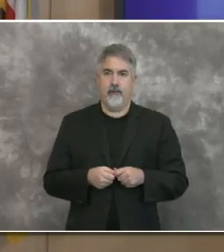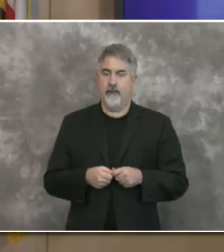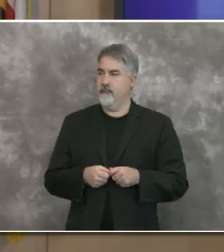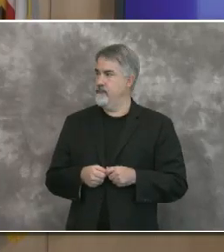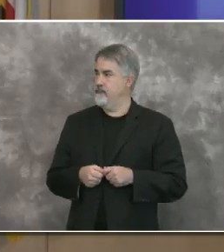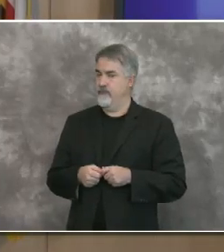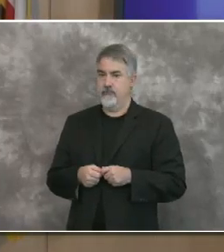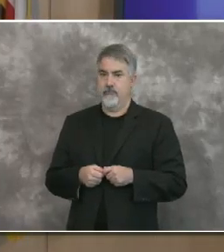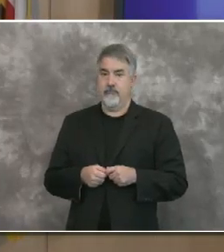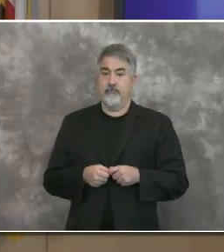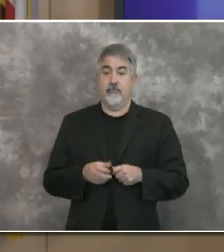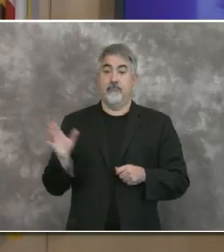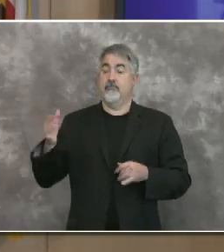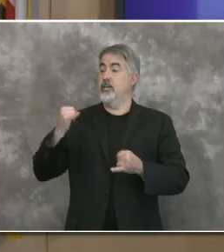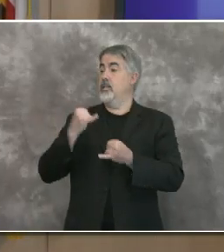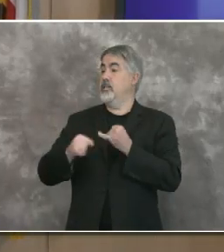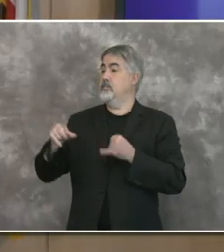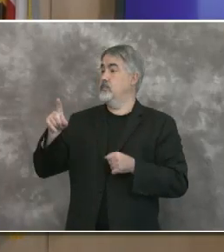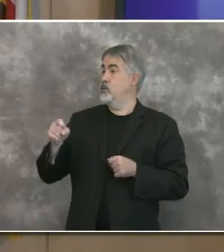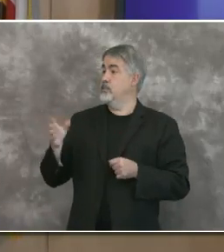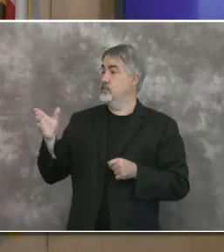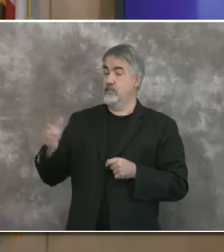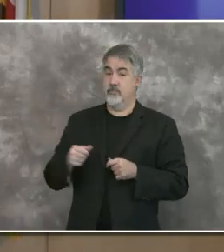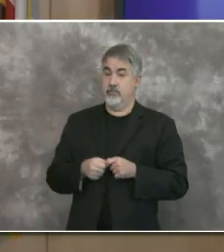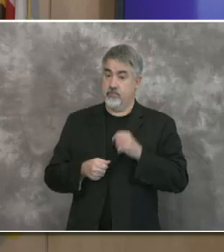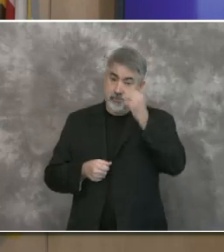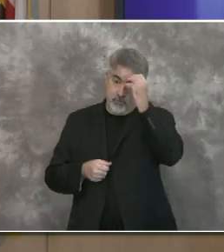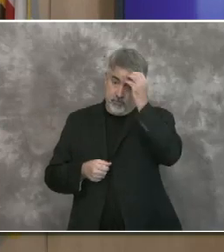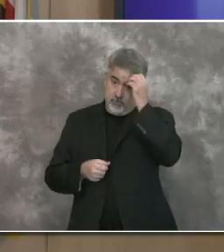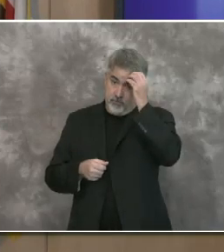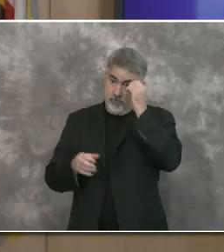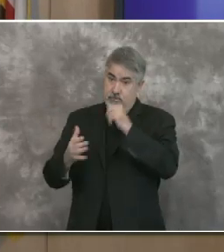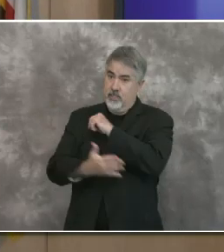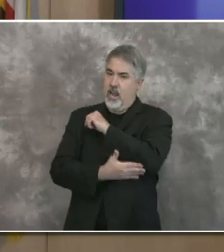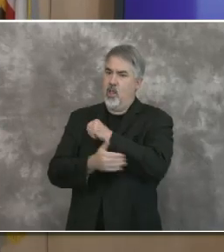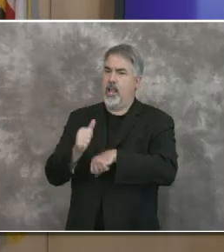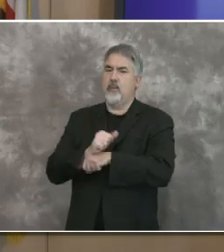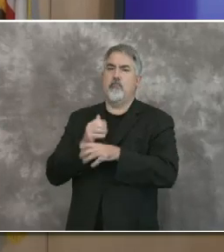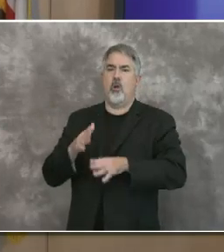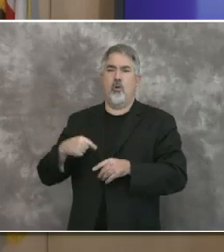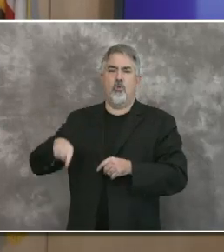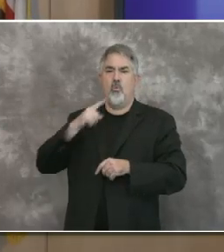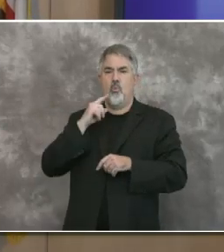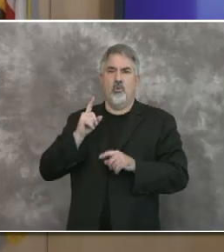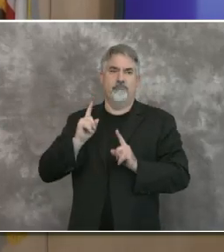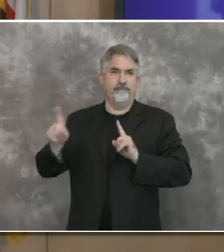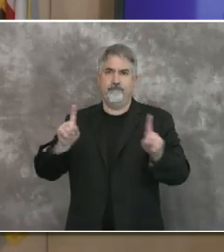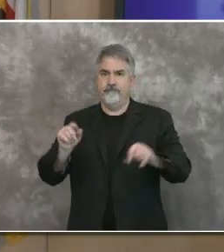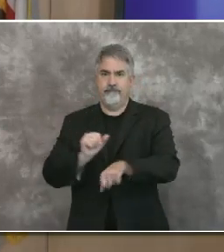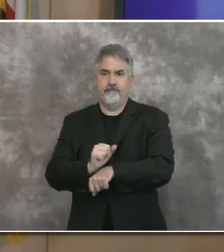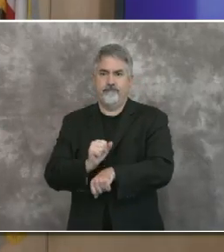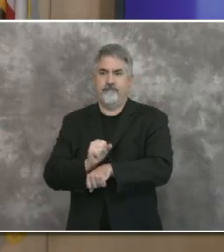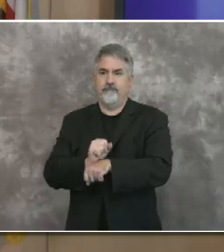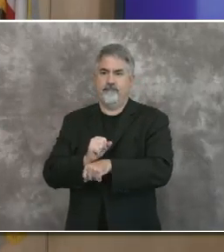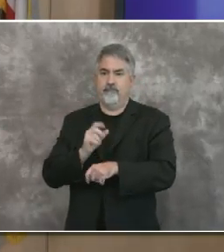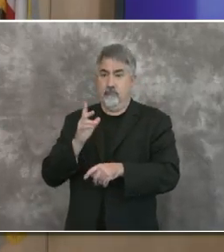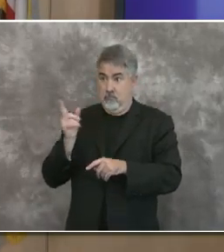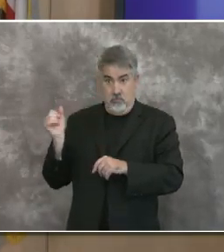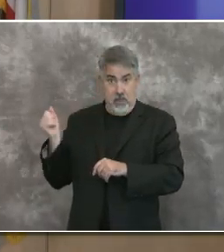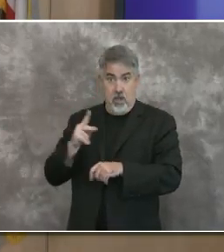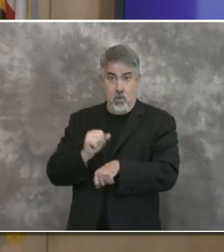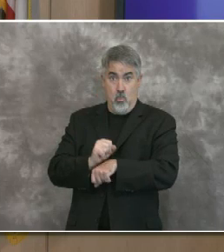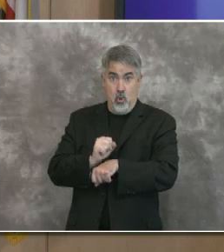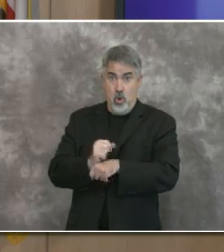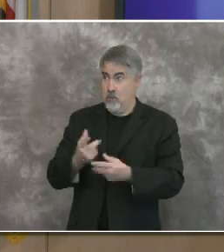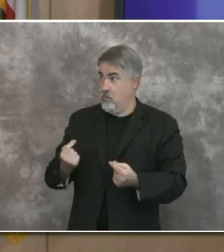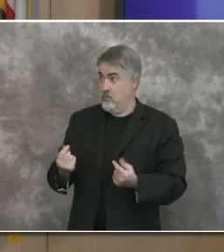This last question deals with our county employees who will be coming back to work, and Supervisor Fletcher is going to respond. This is